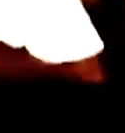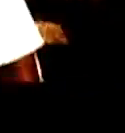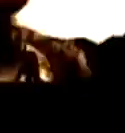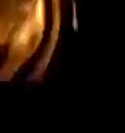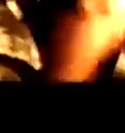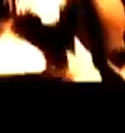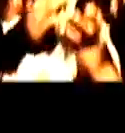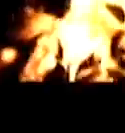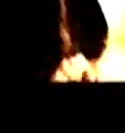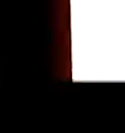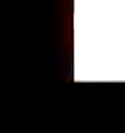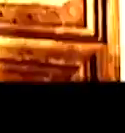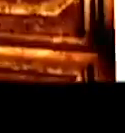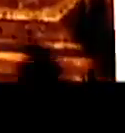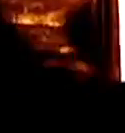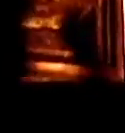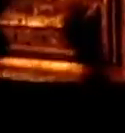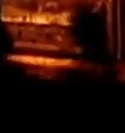trees? Just